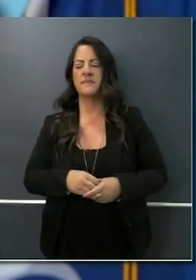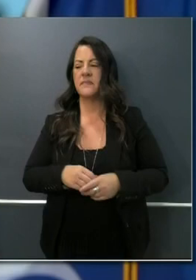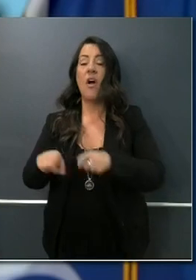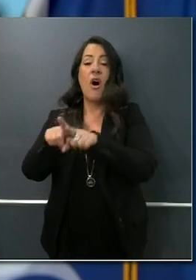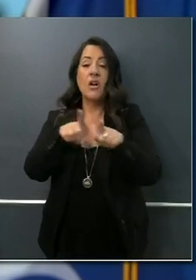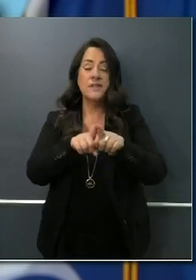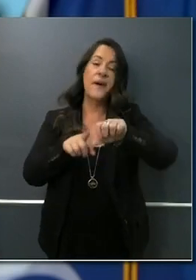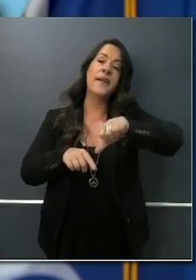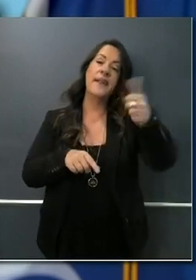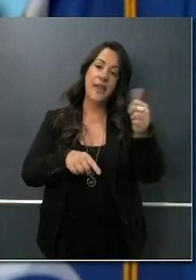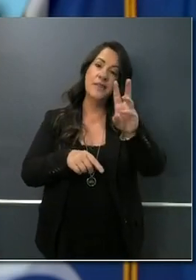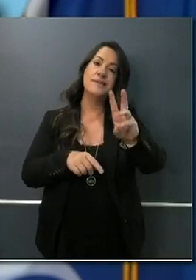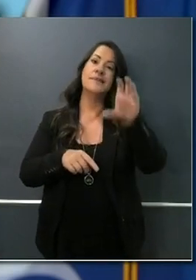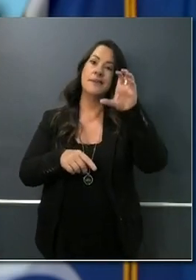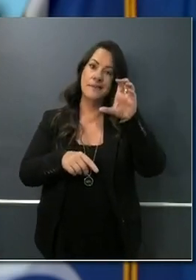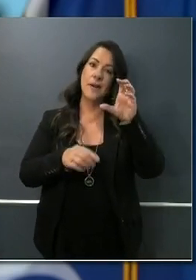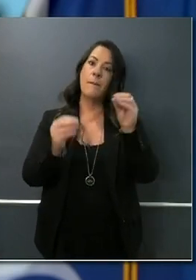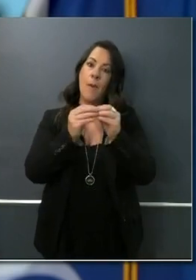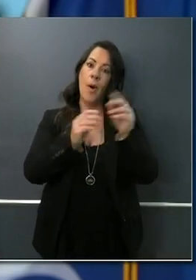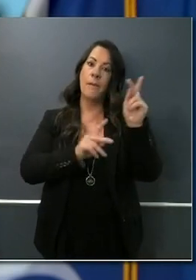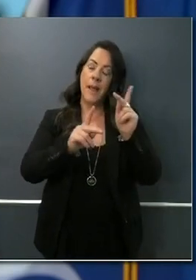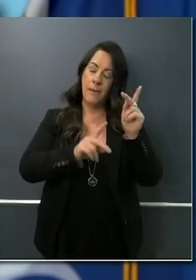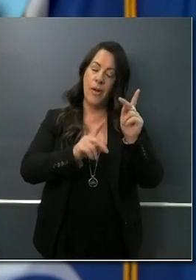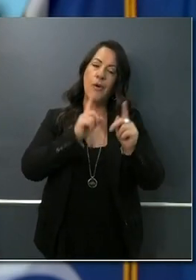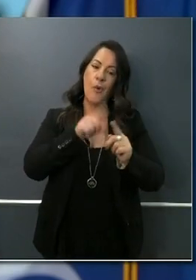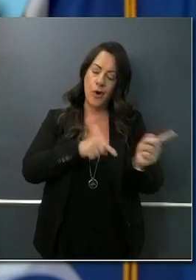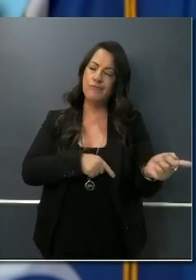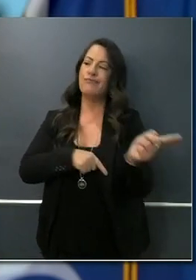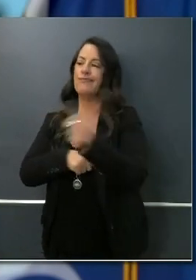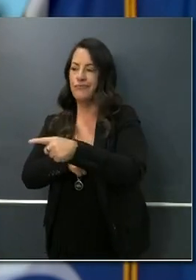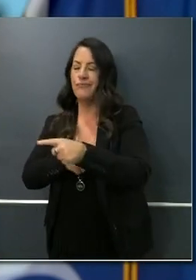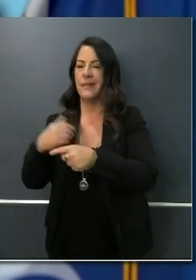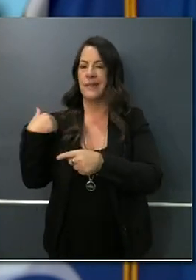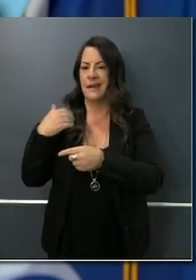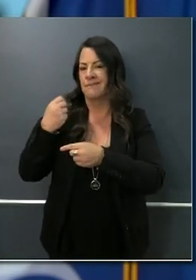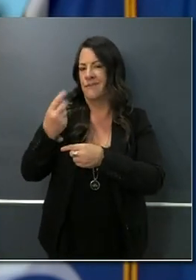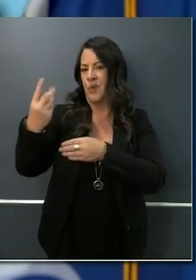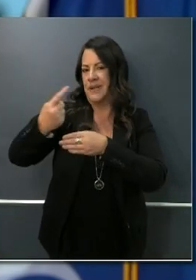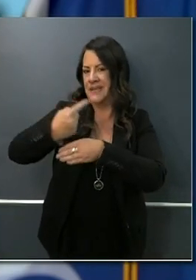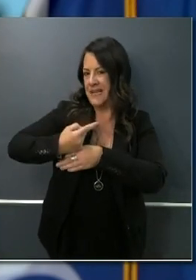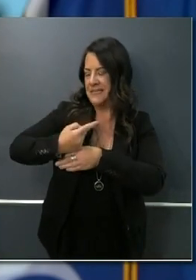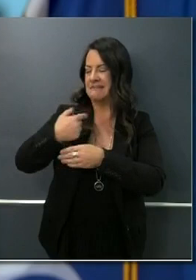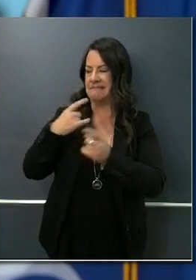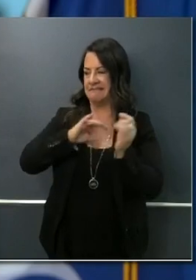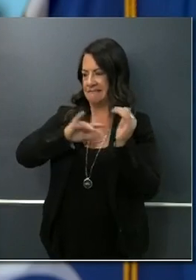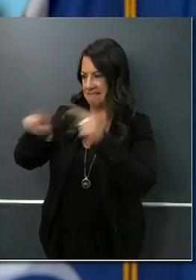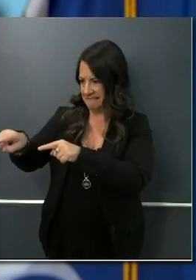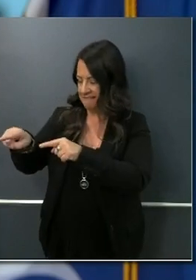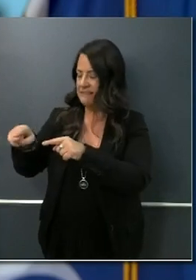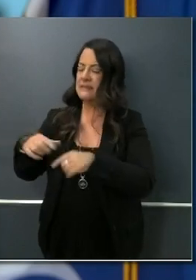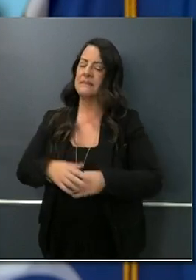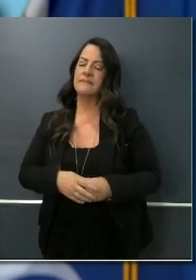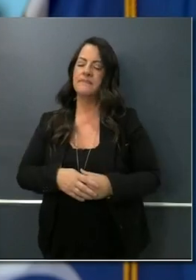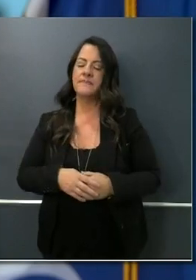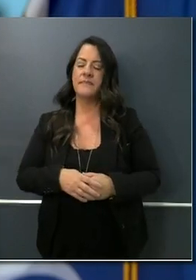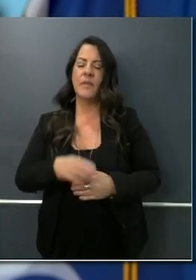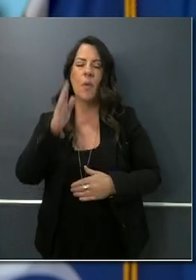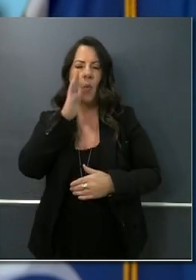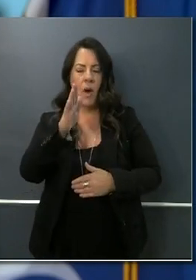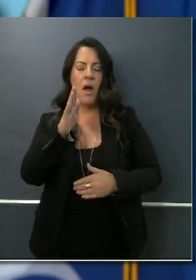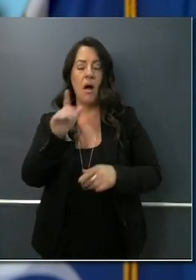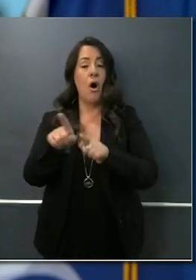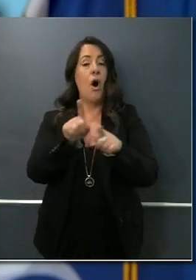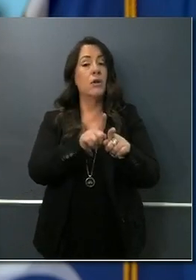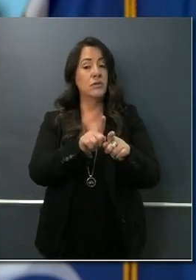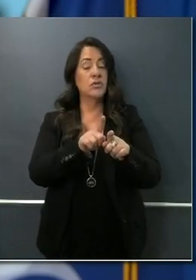600 additional people to that task in the last few days. Later this week, we will be putting text